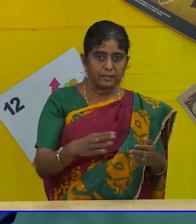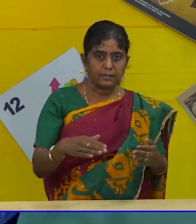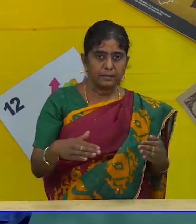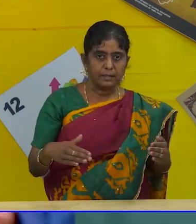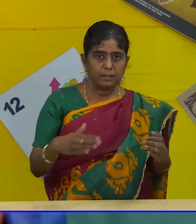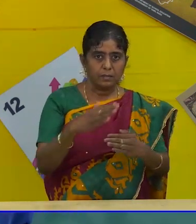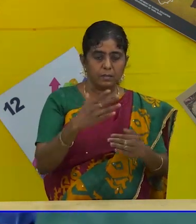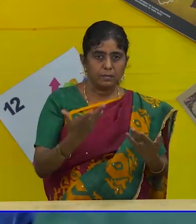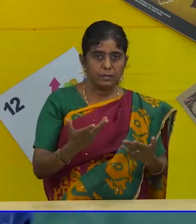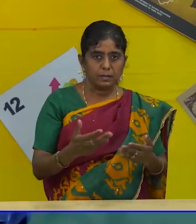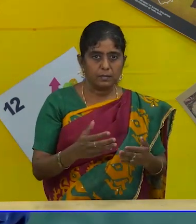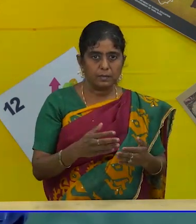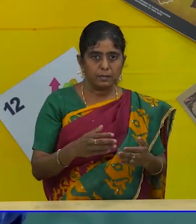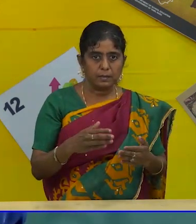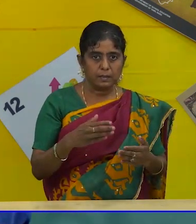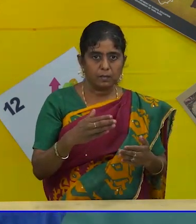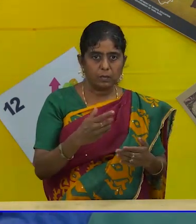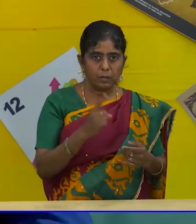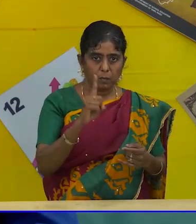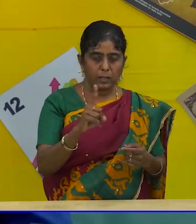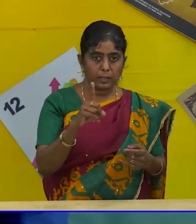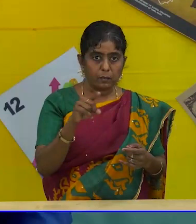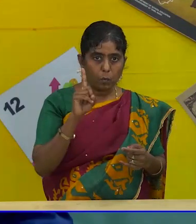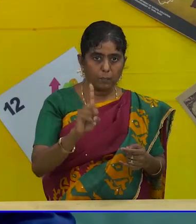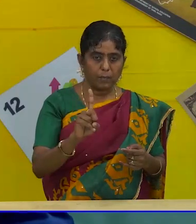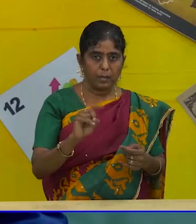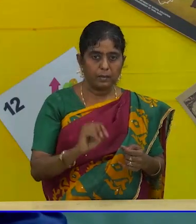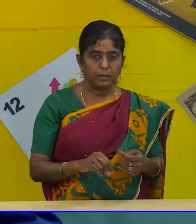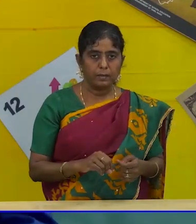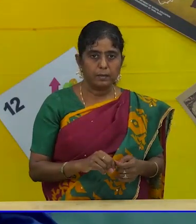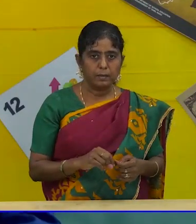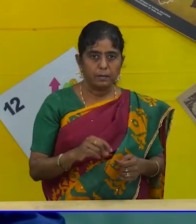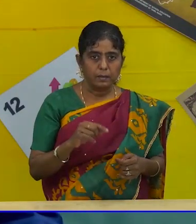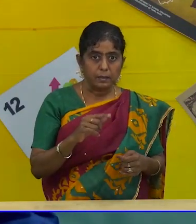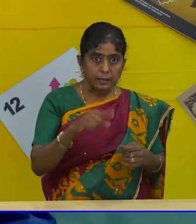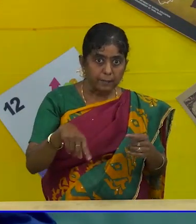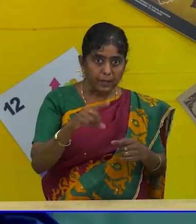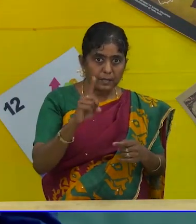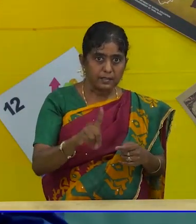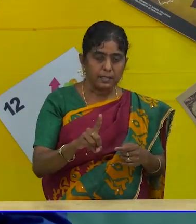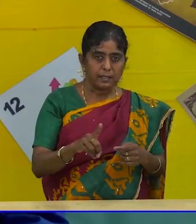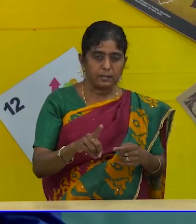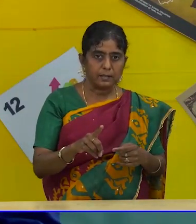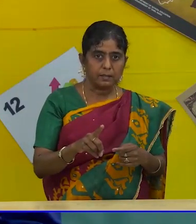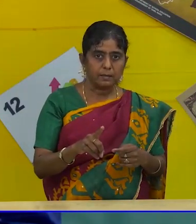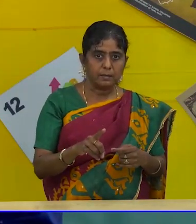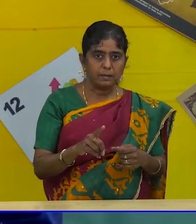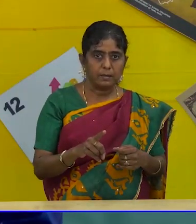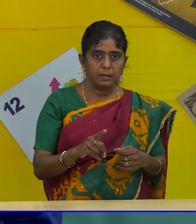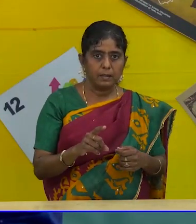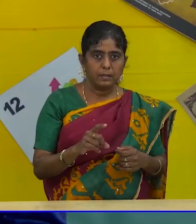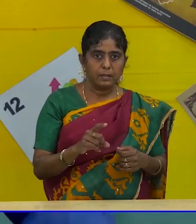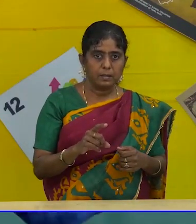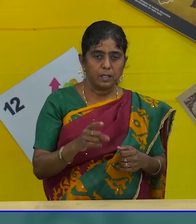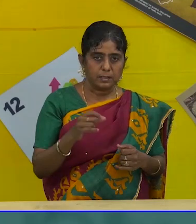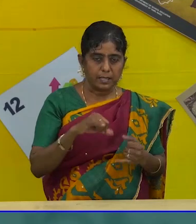are intersecting, those three planes should intersect at only one point. That point of intersection is nothing but